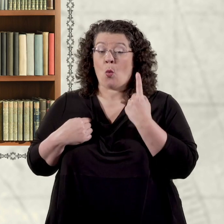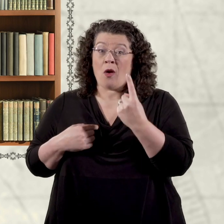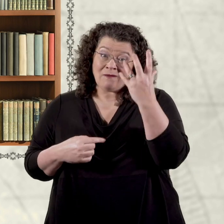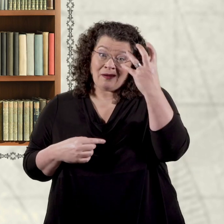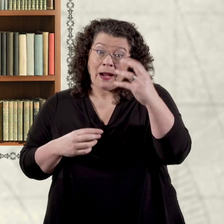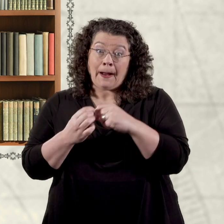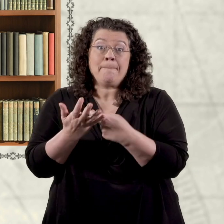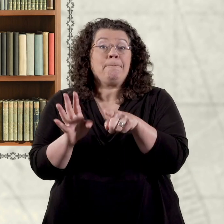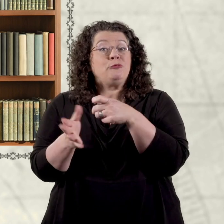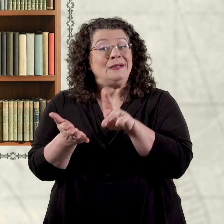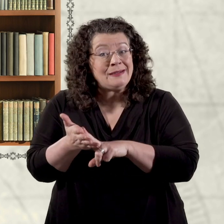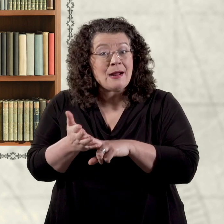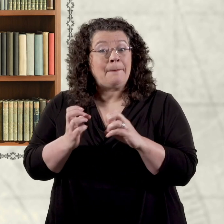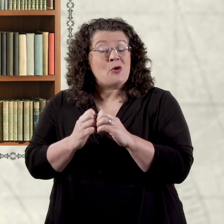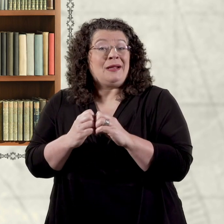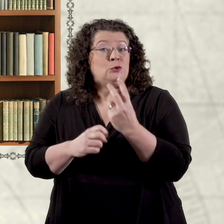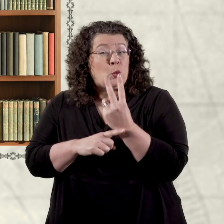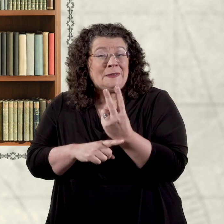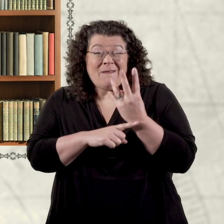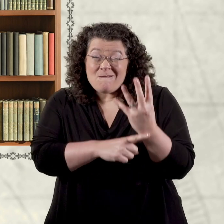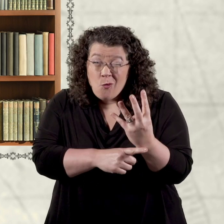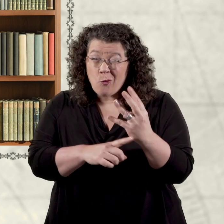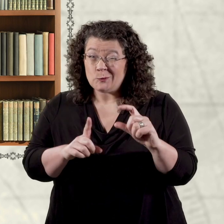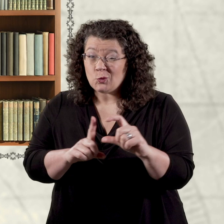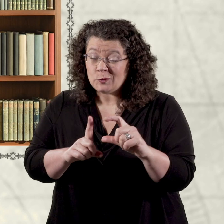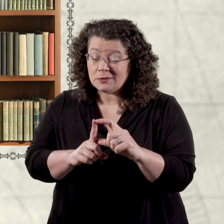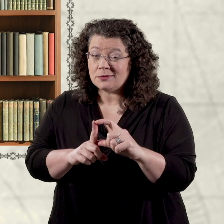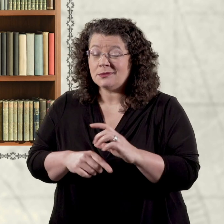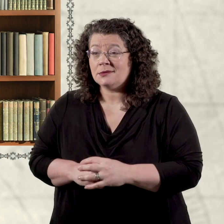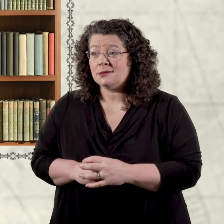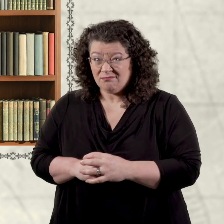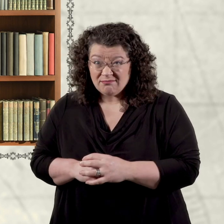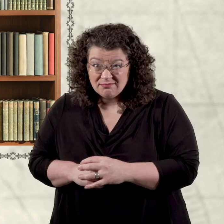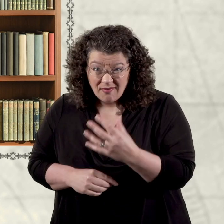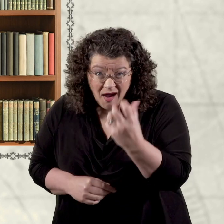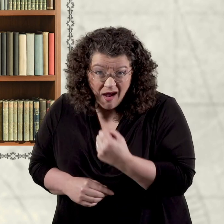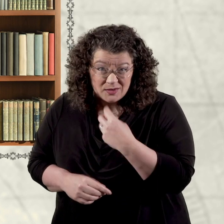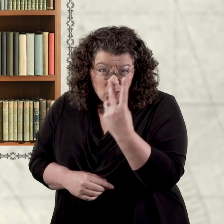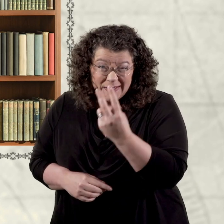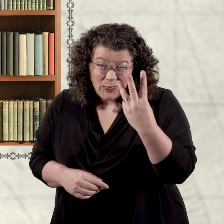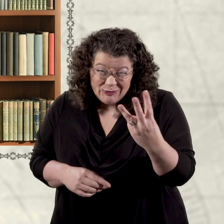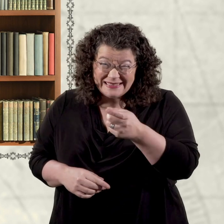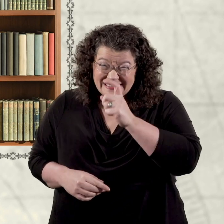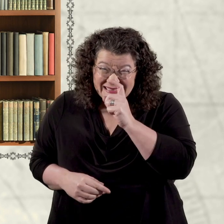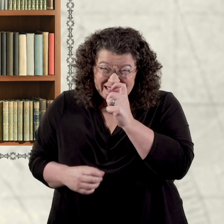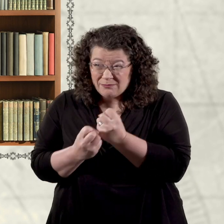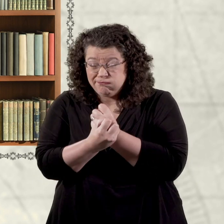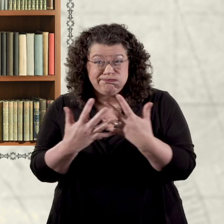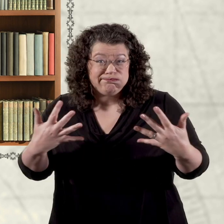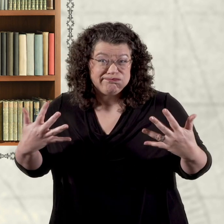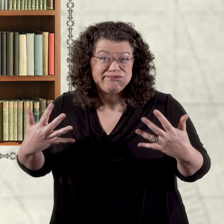King Brychan Brycheiniog's 24 daughters. Yes, I had 23